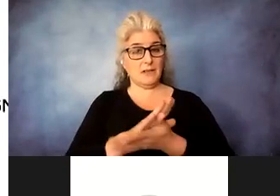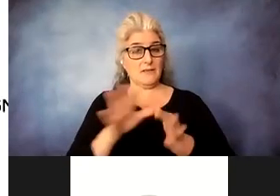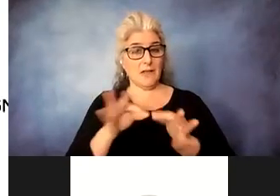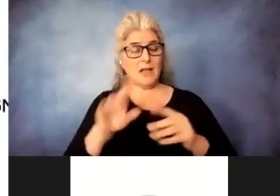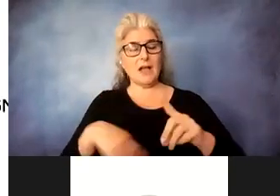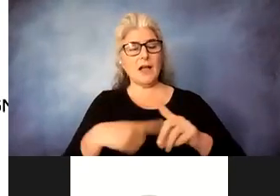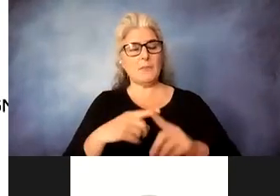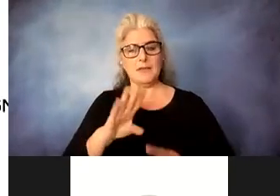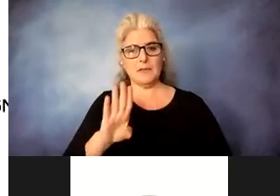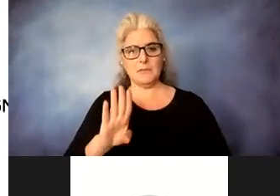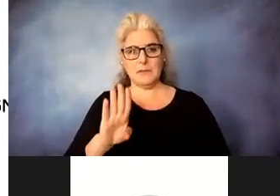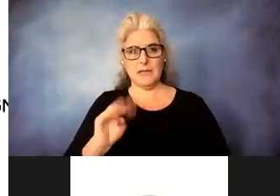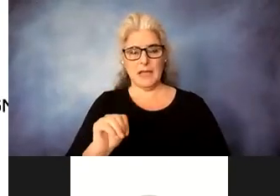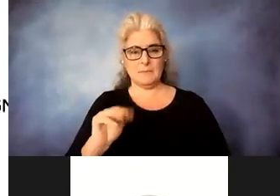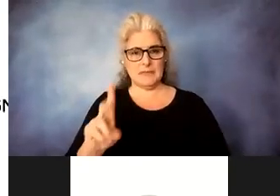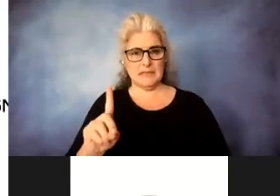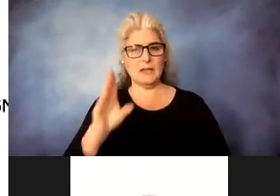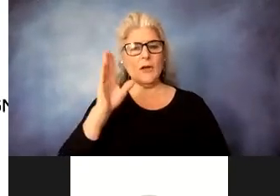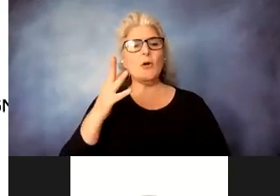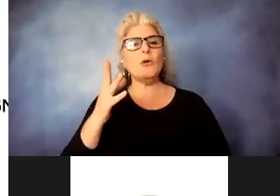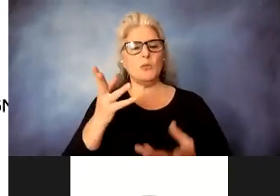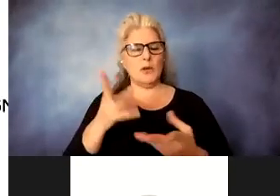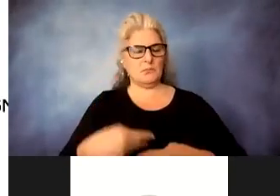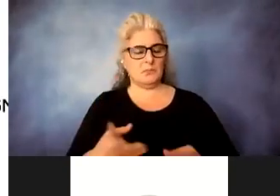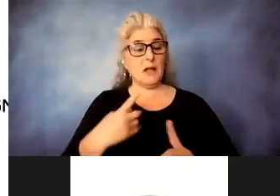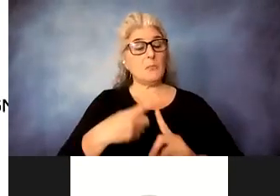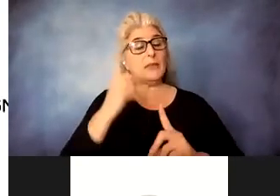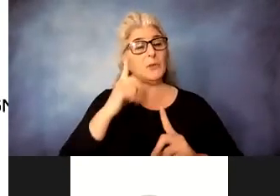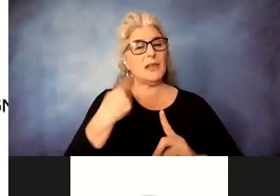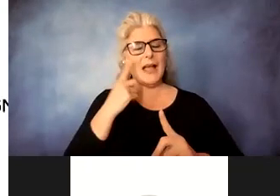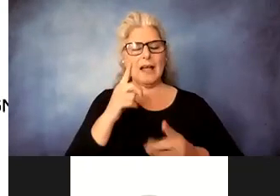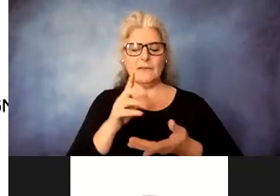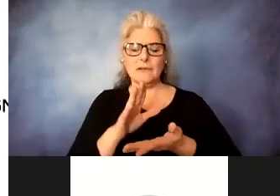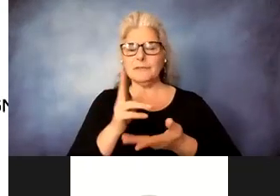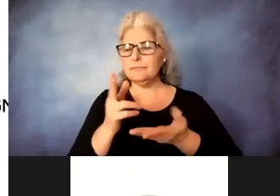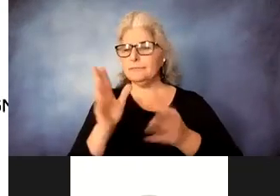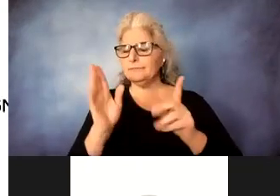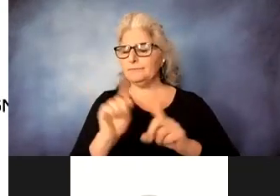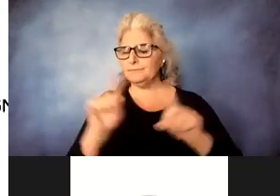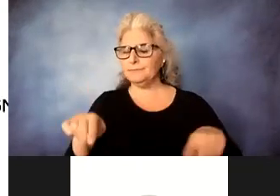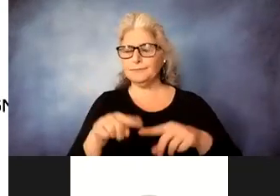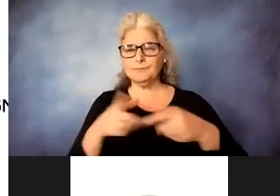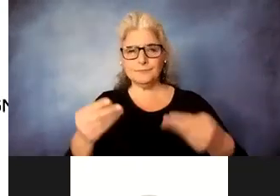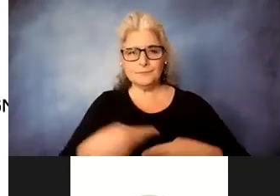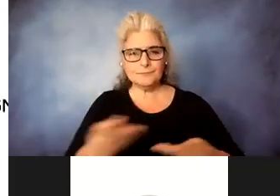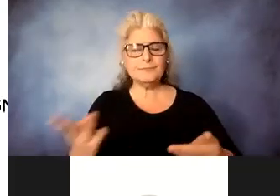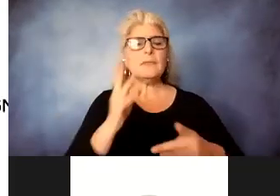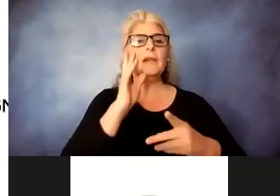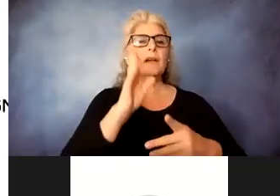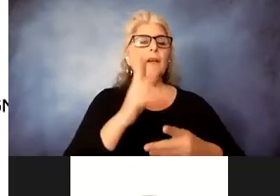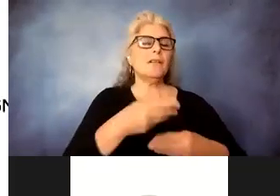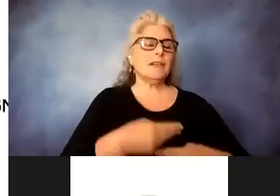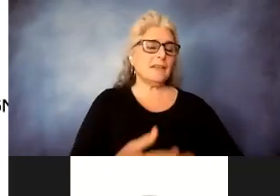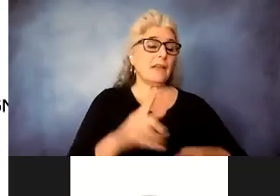created, there is a palm card that is being handed out in the poll site with the ballot. So you'll get the ballot and a palm